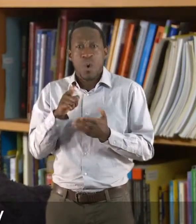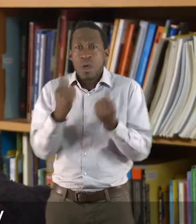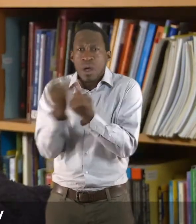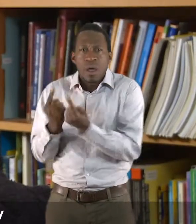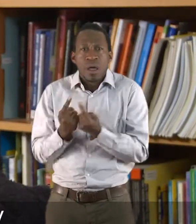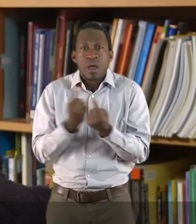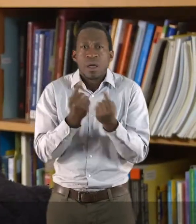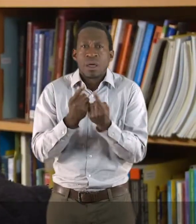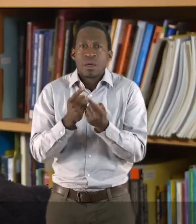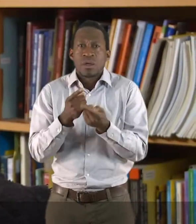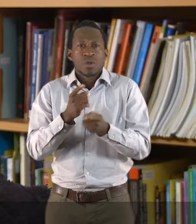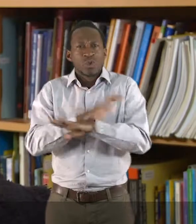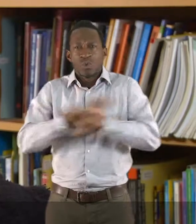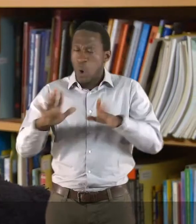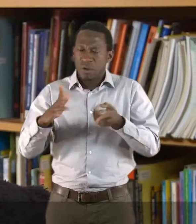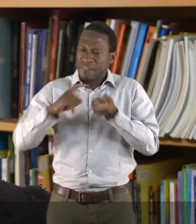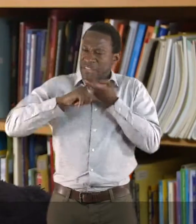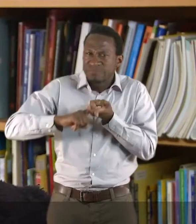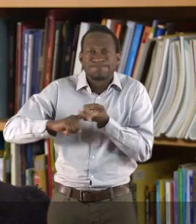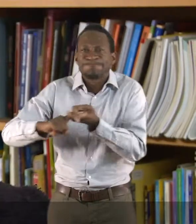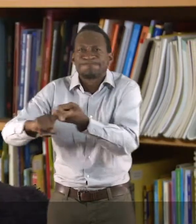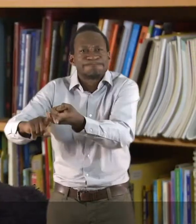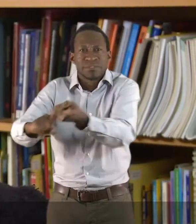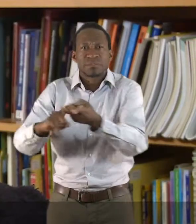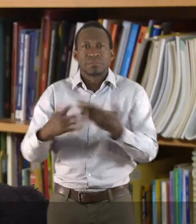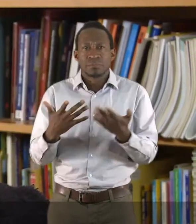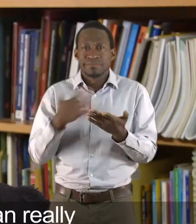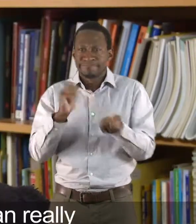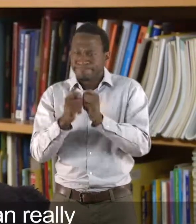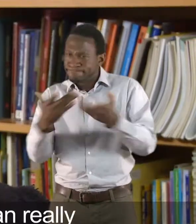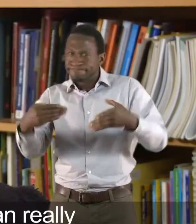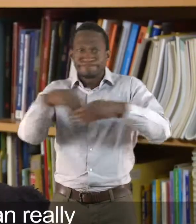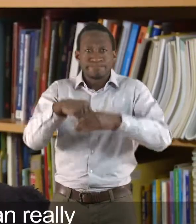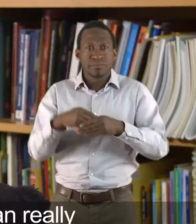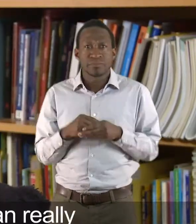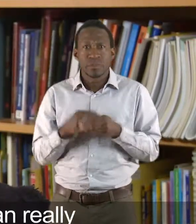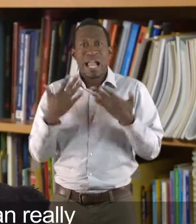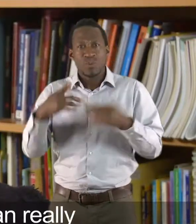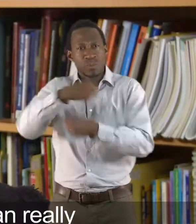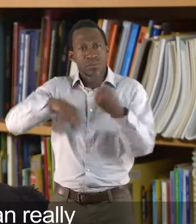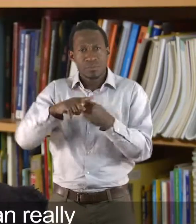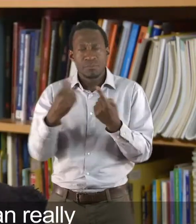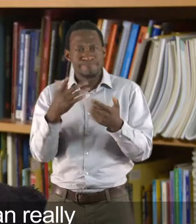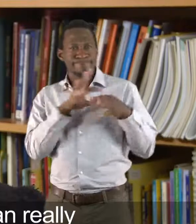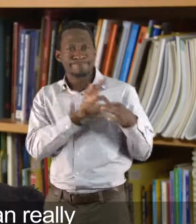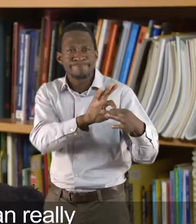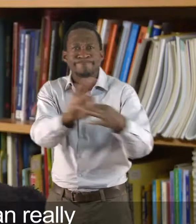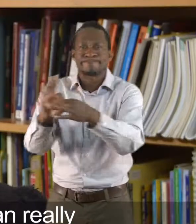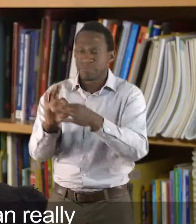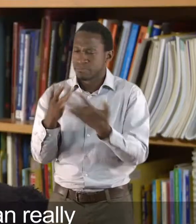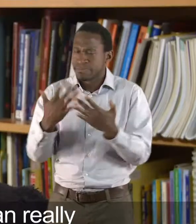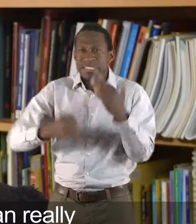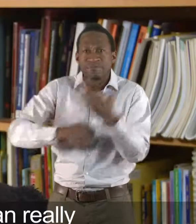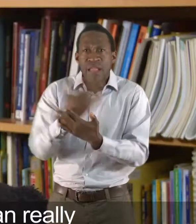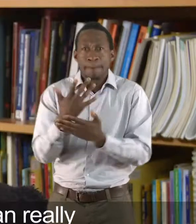and it's holistic, and that's going to allow that individual to really engage and develop into an adult that can